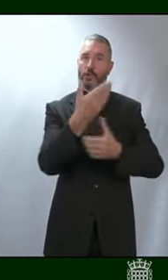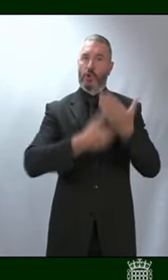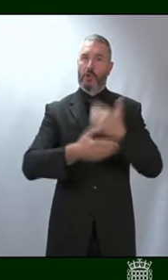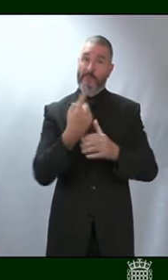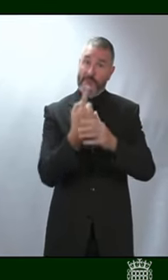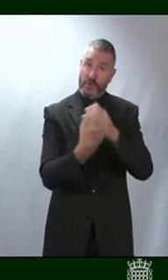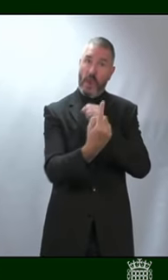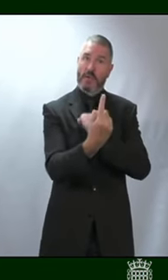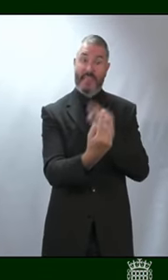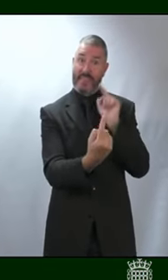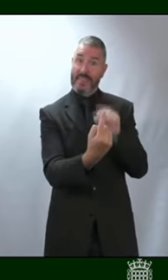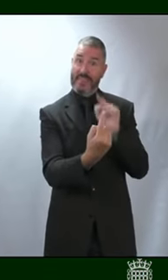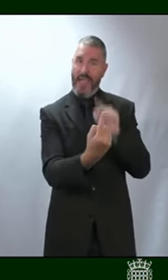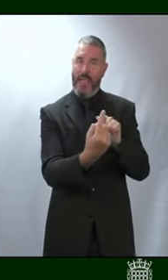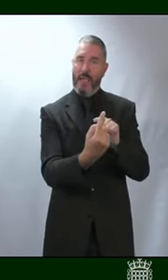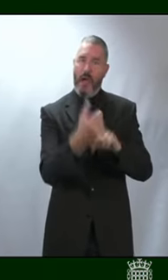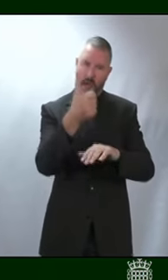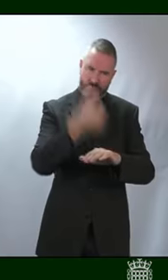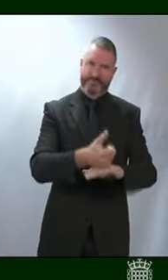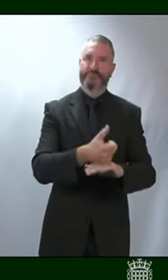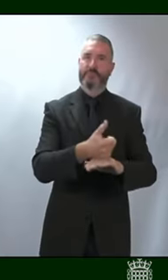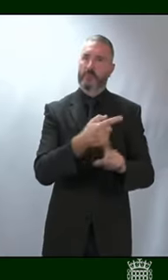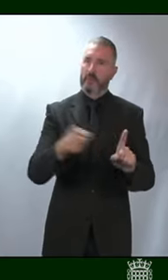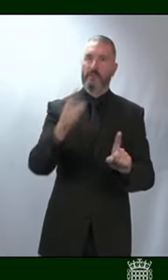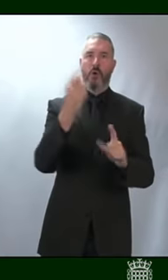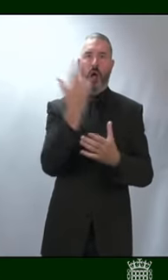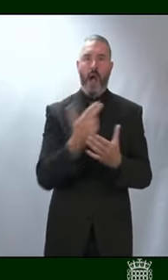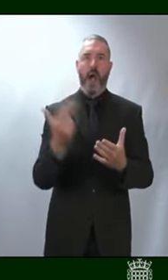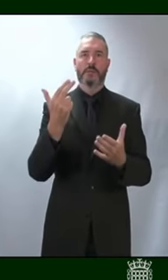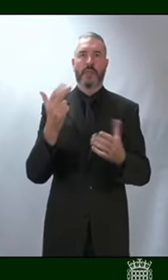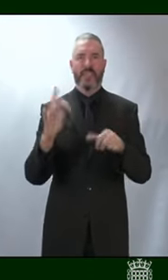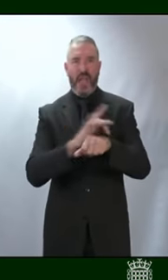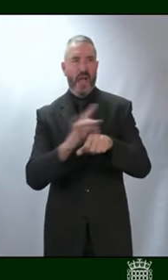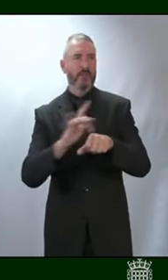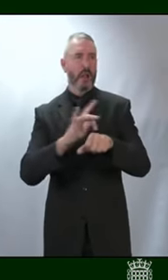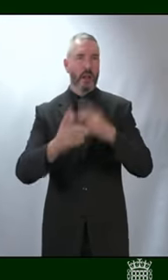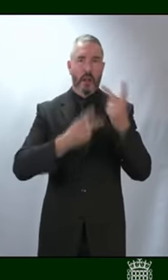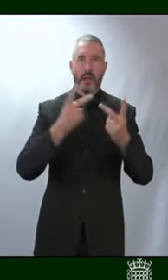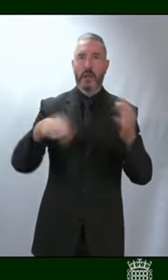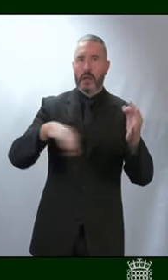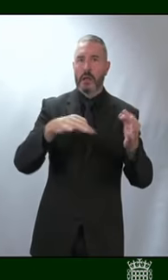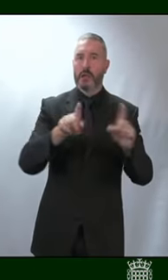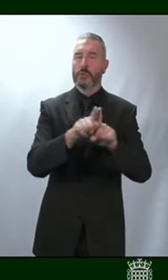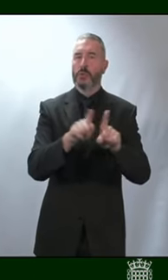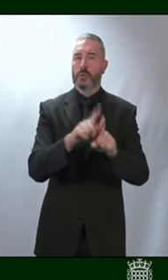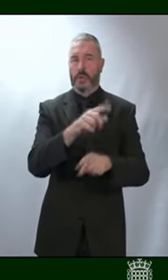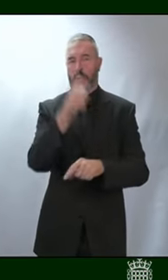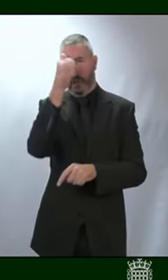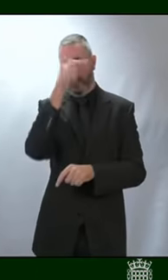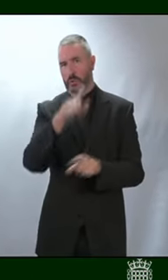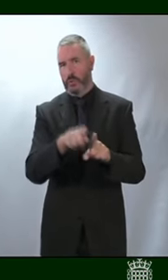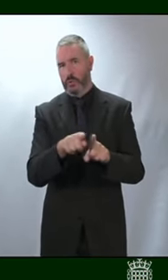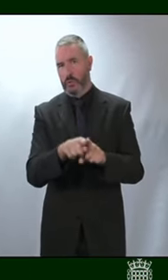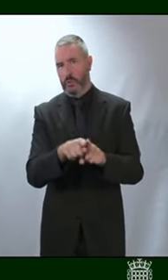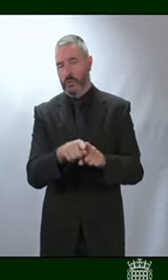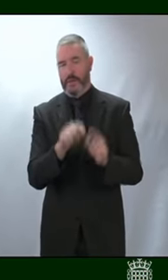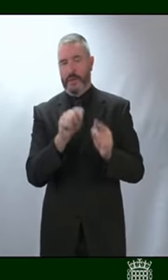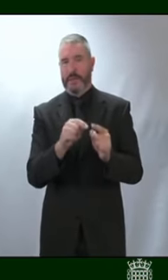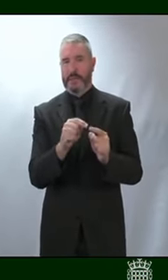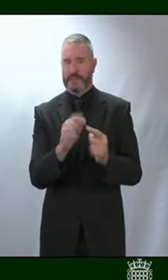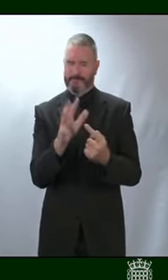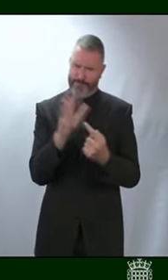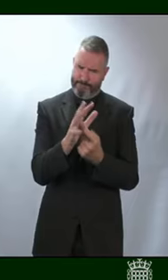are the backbone of our theatrical world, which is, as he knows, and is the jewel